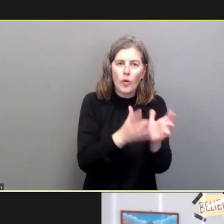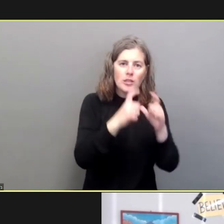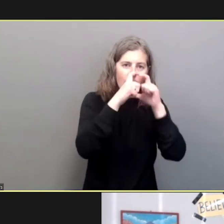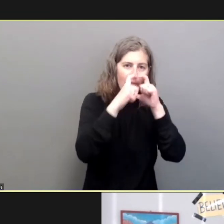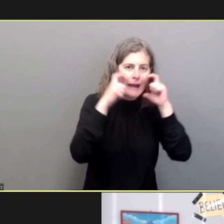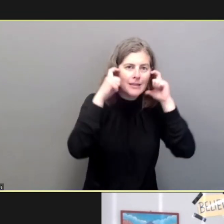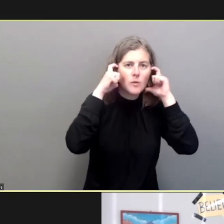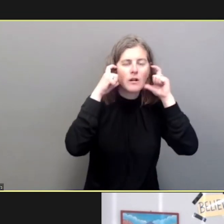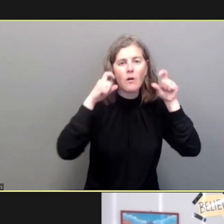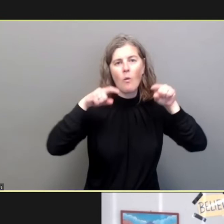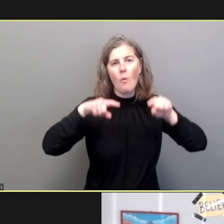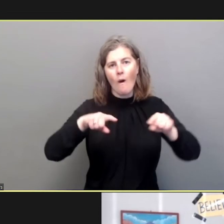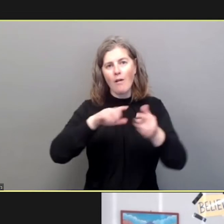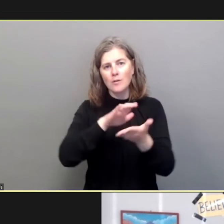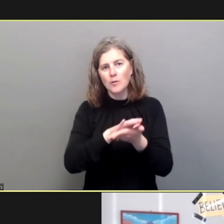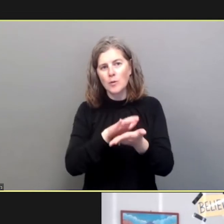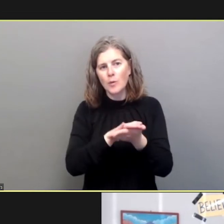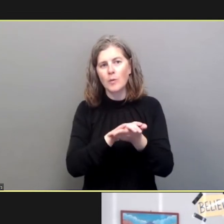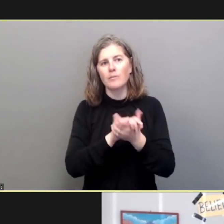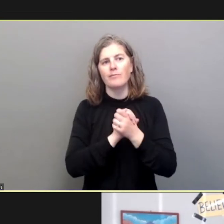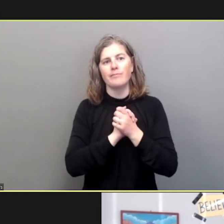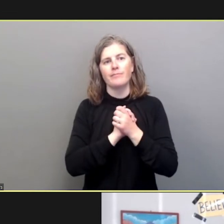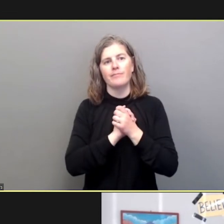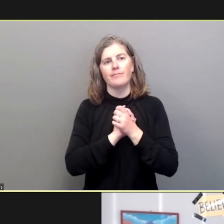in the schools, and,